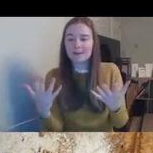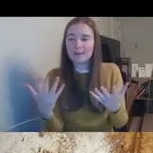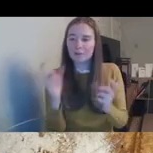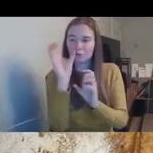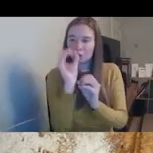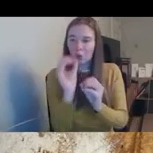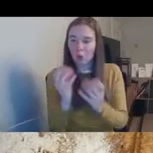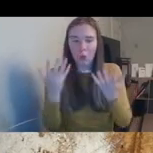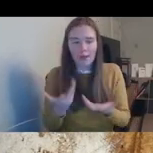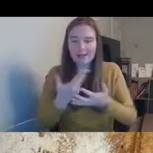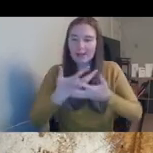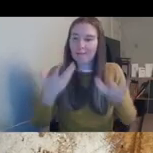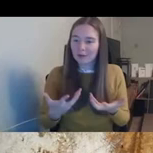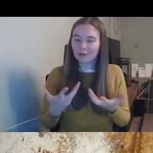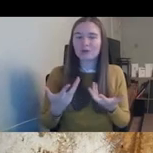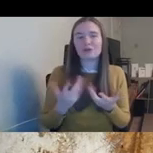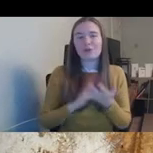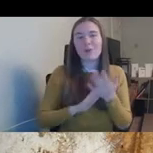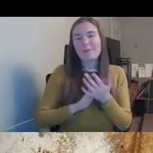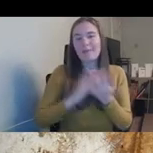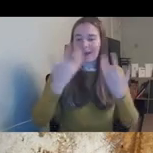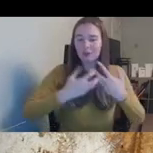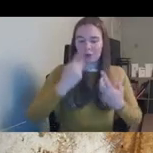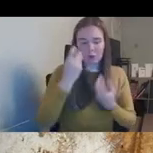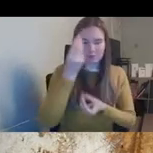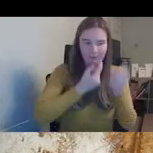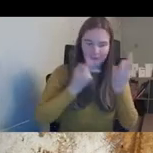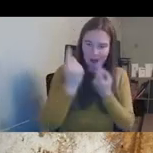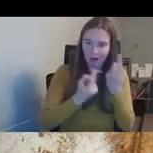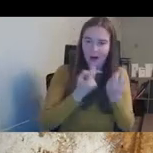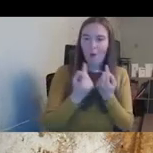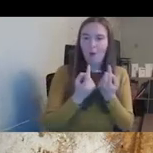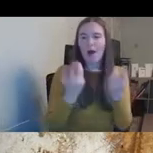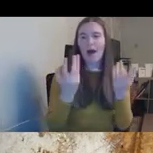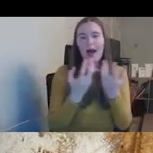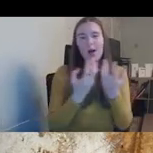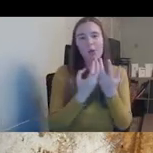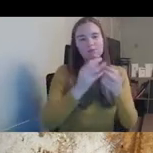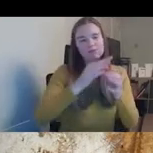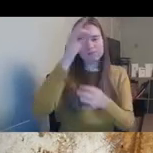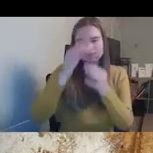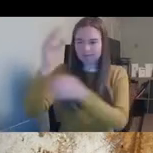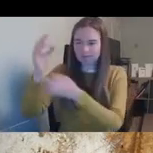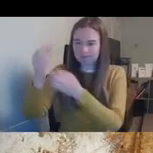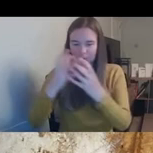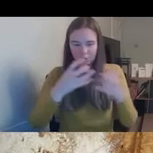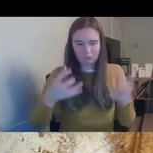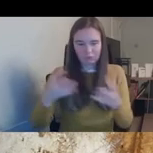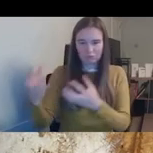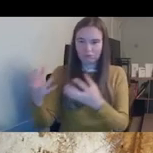much so that he could then think how he's going to distribute all that weight back to the